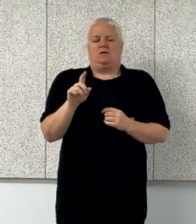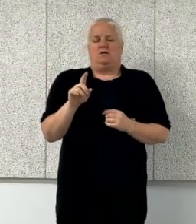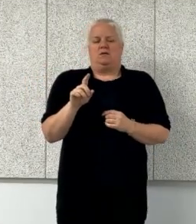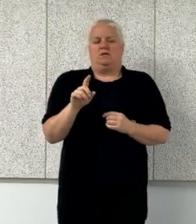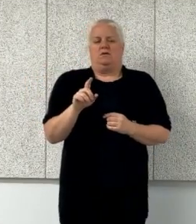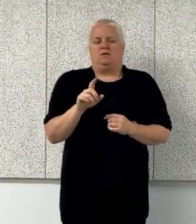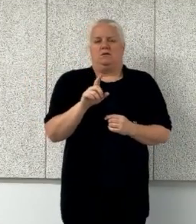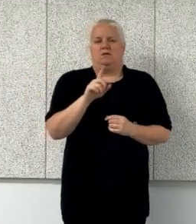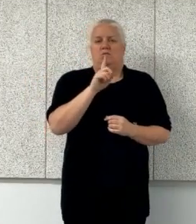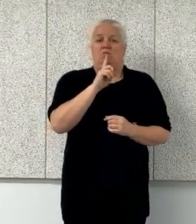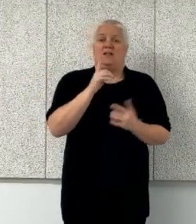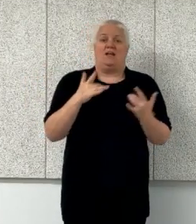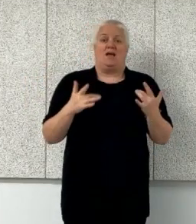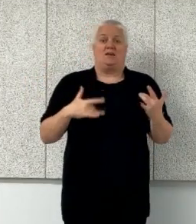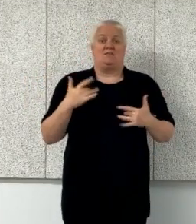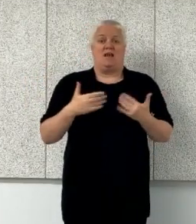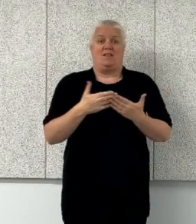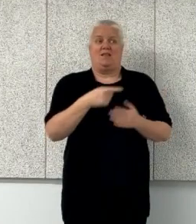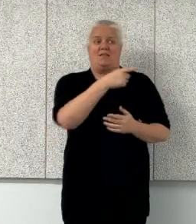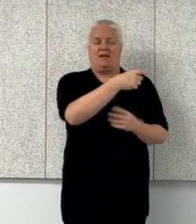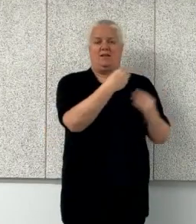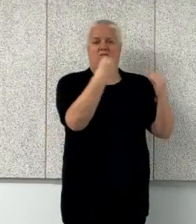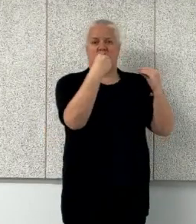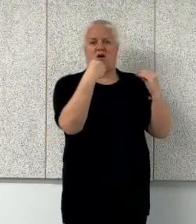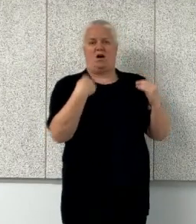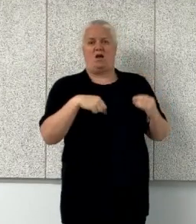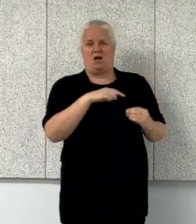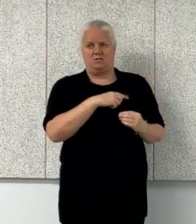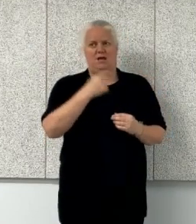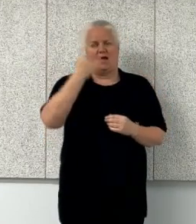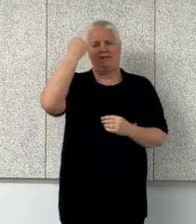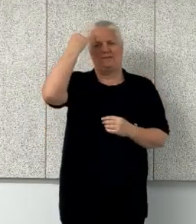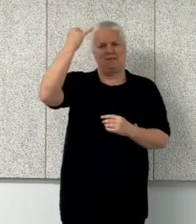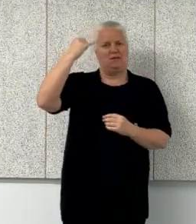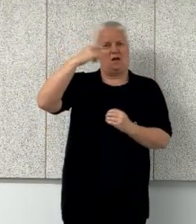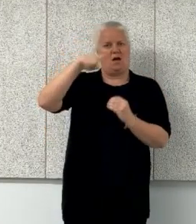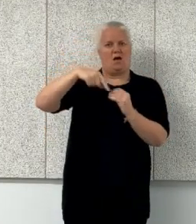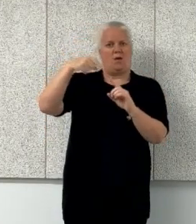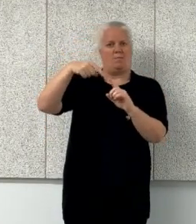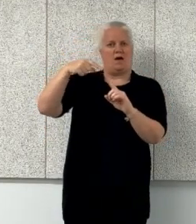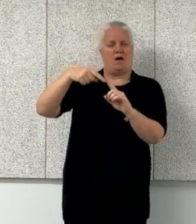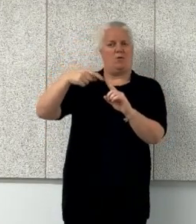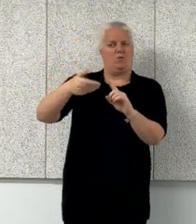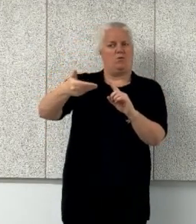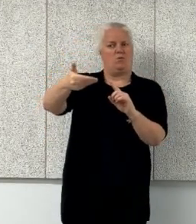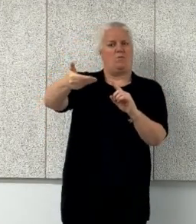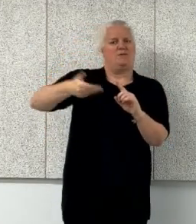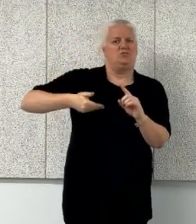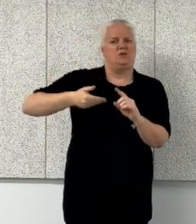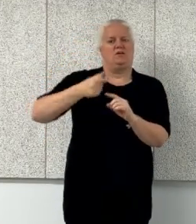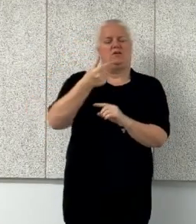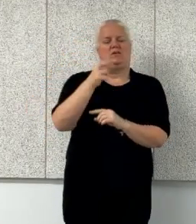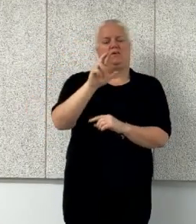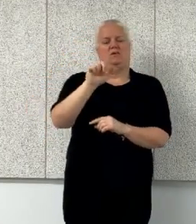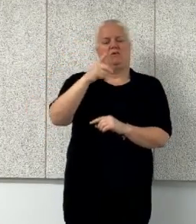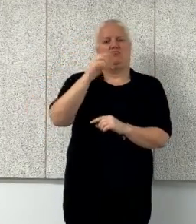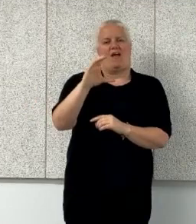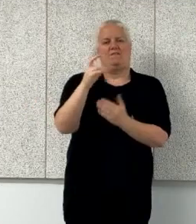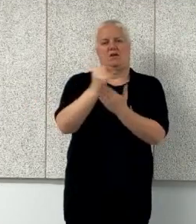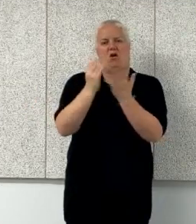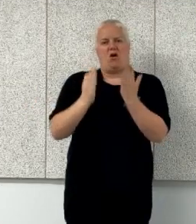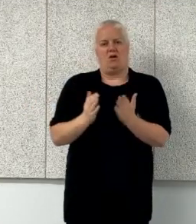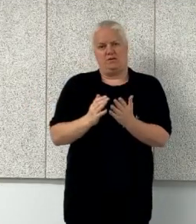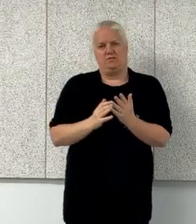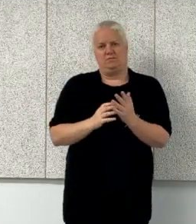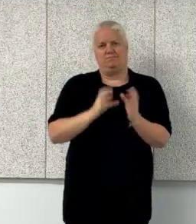One of the really exciting things that he introduced to us as a marketing team is this idea of commissioning graphic artists, going